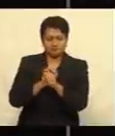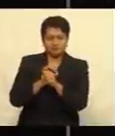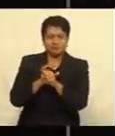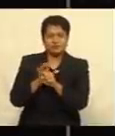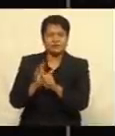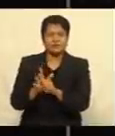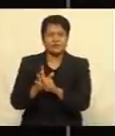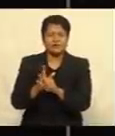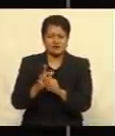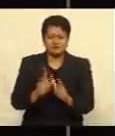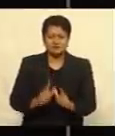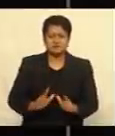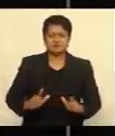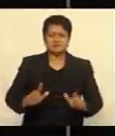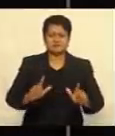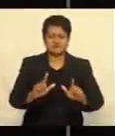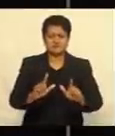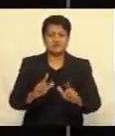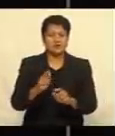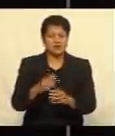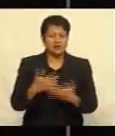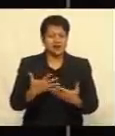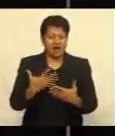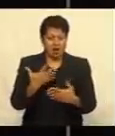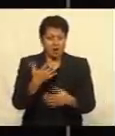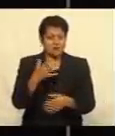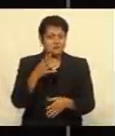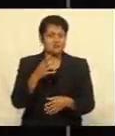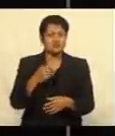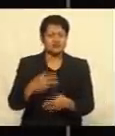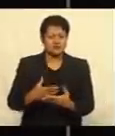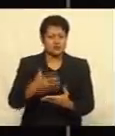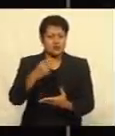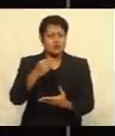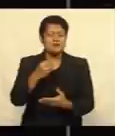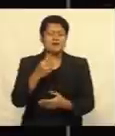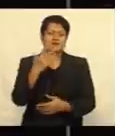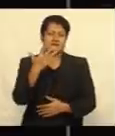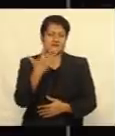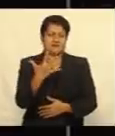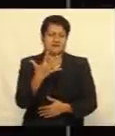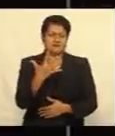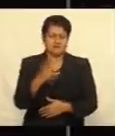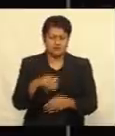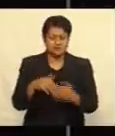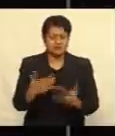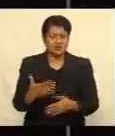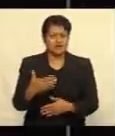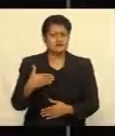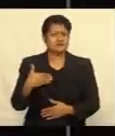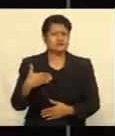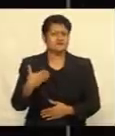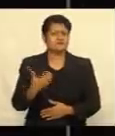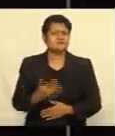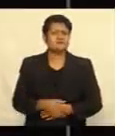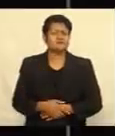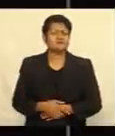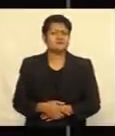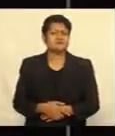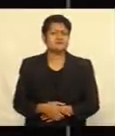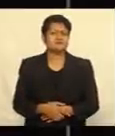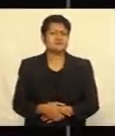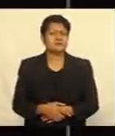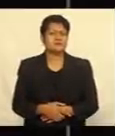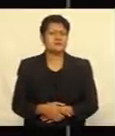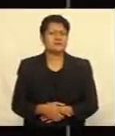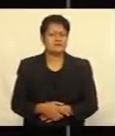locally transmitted cases to 5. We will have more on this shortly. But now we cross live to Josiah Nanunga. Josiah, given these